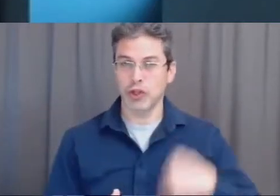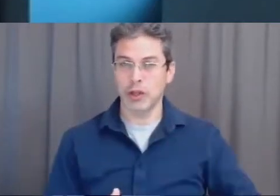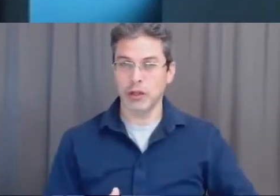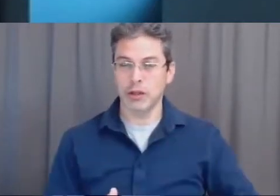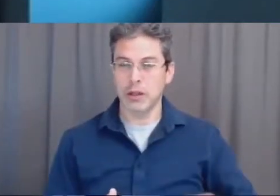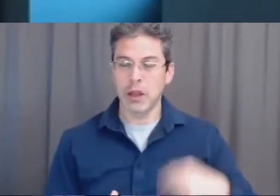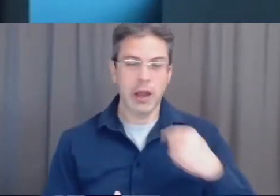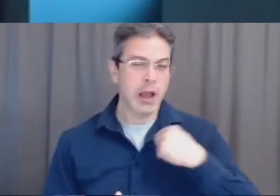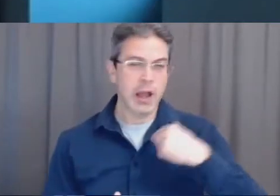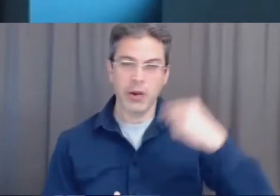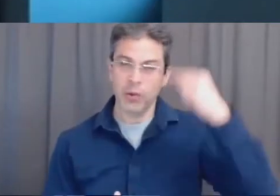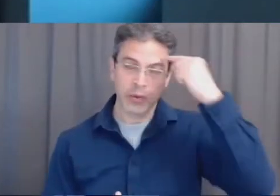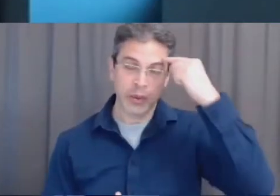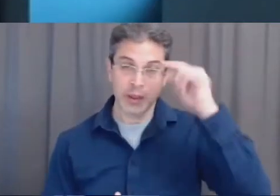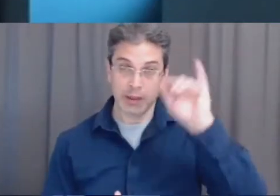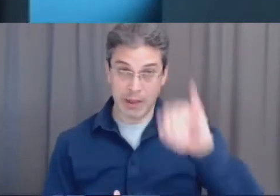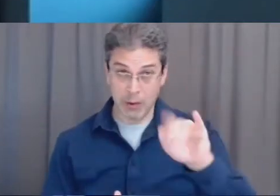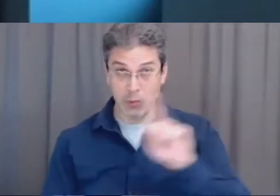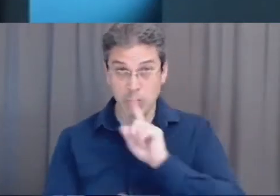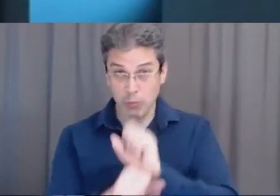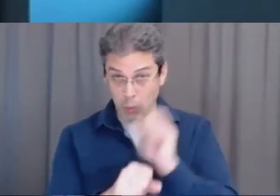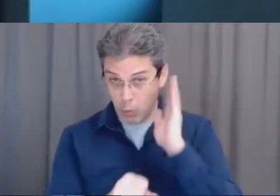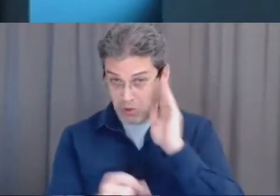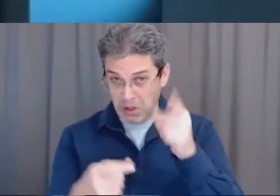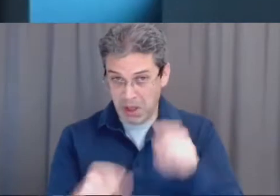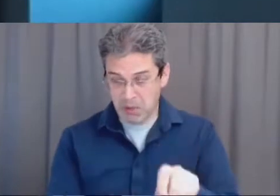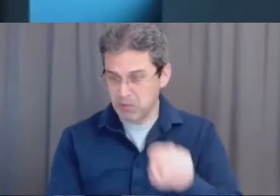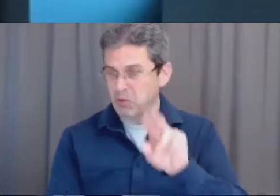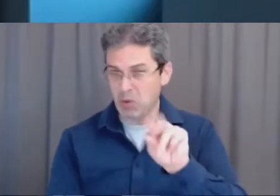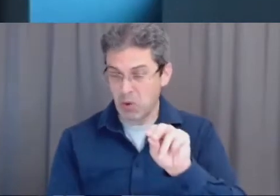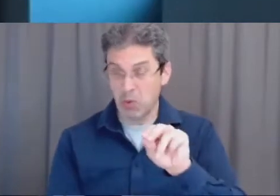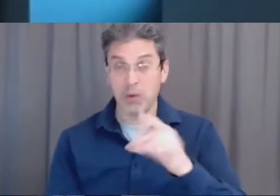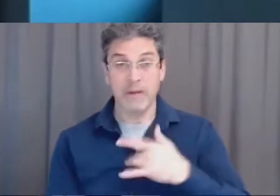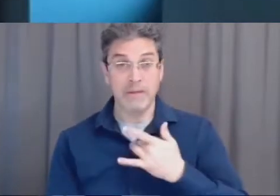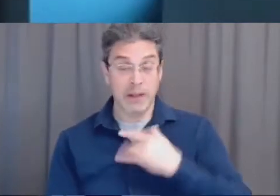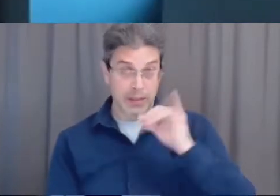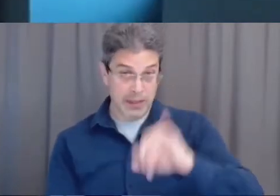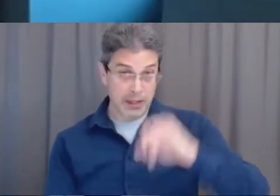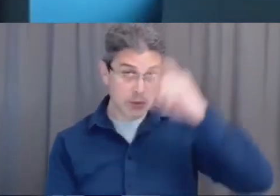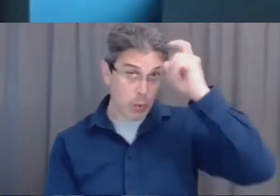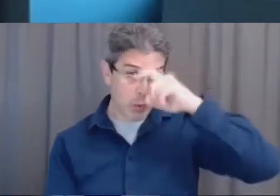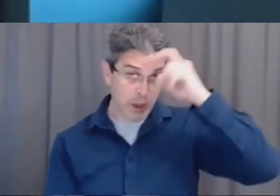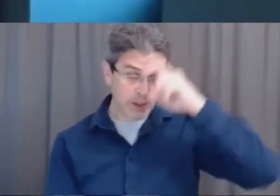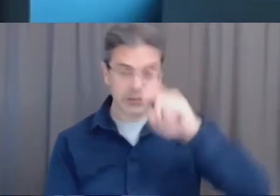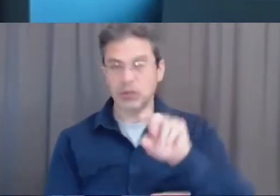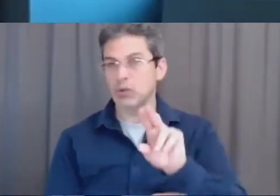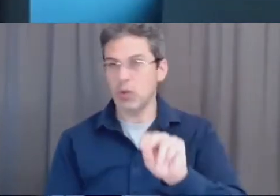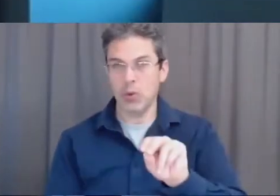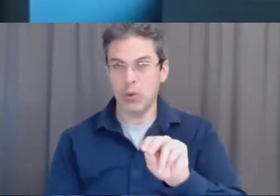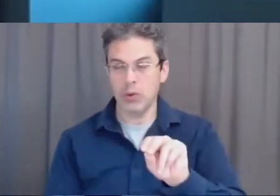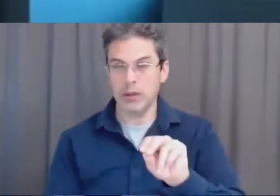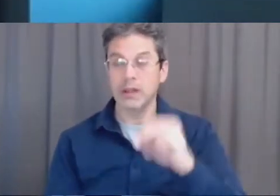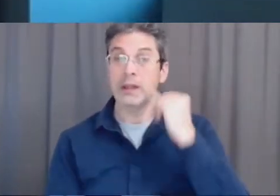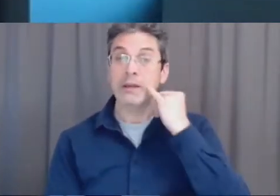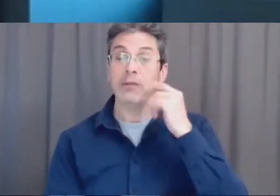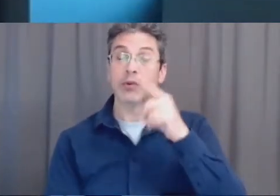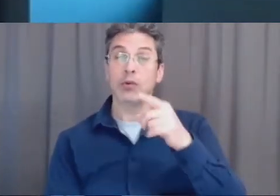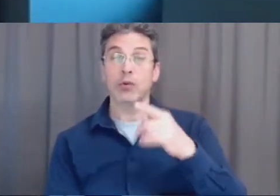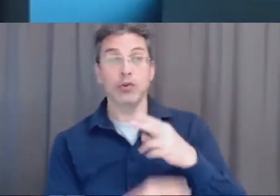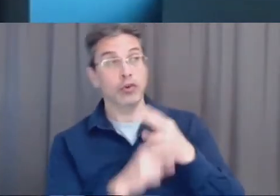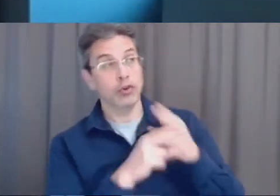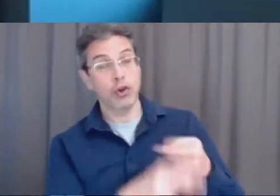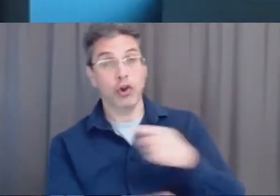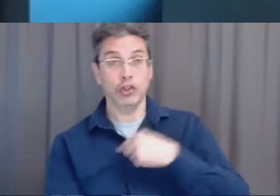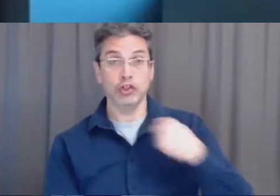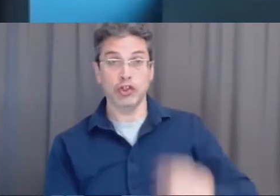or wise. Because treating China as if it is a full spectrum enemy could very well turn it